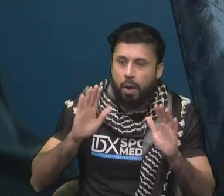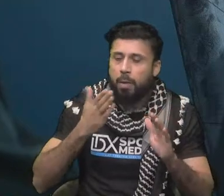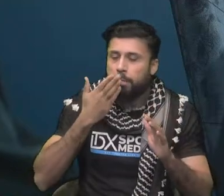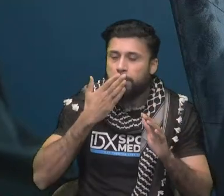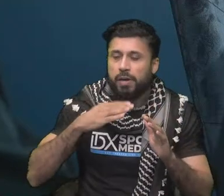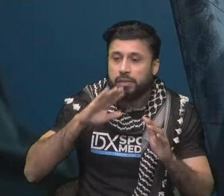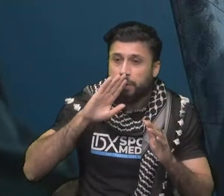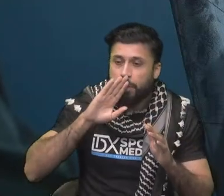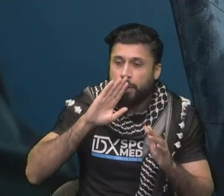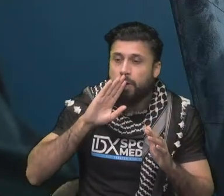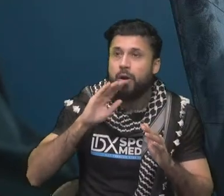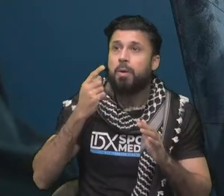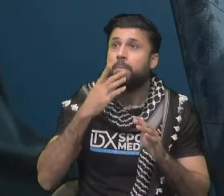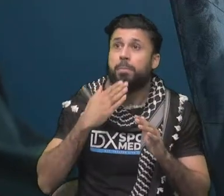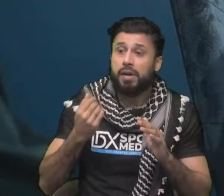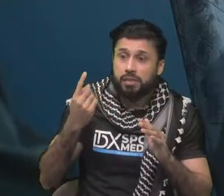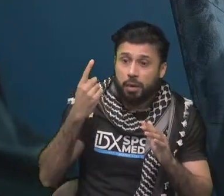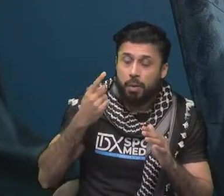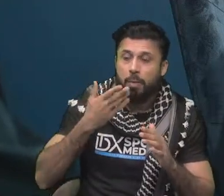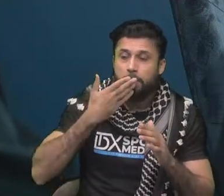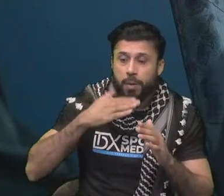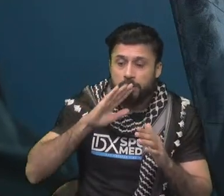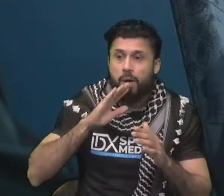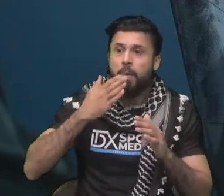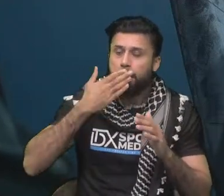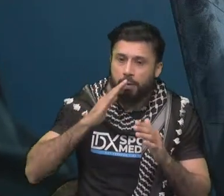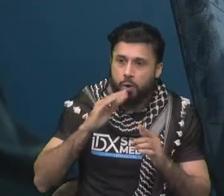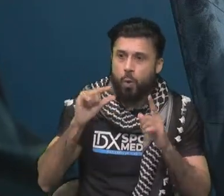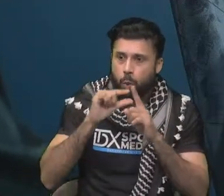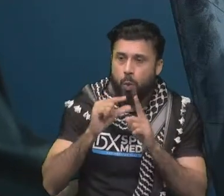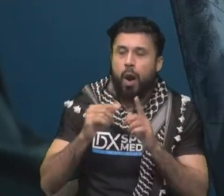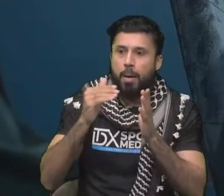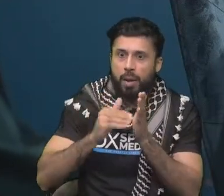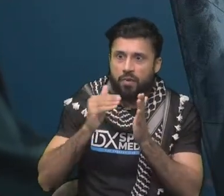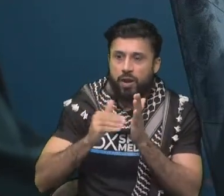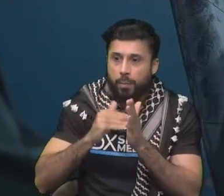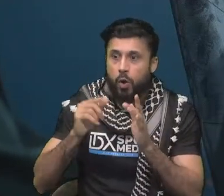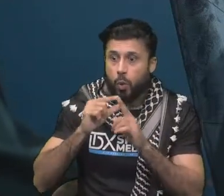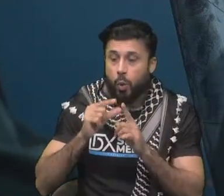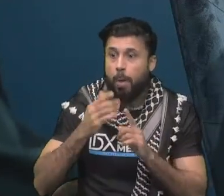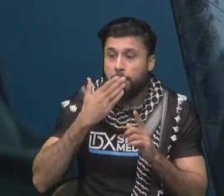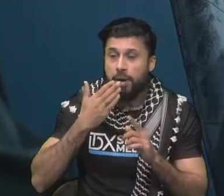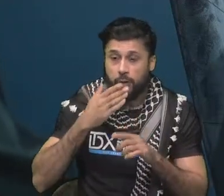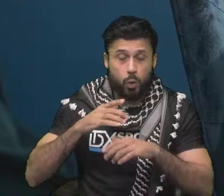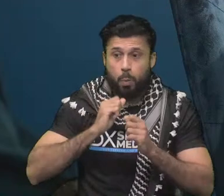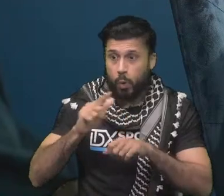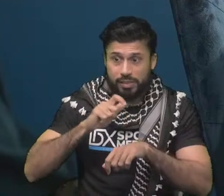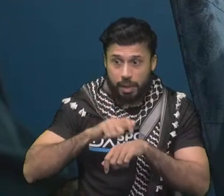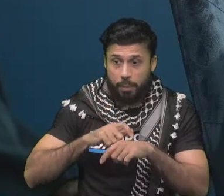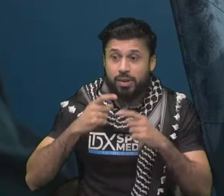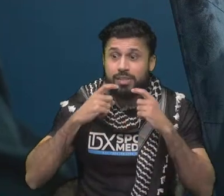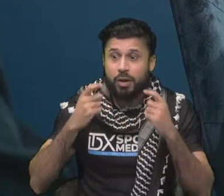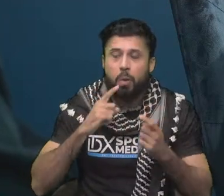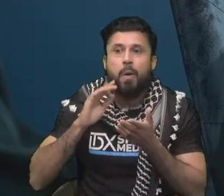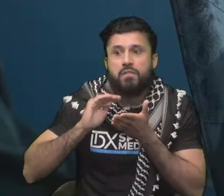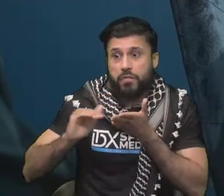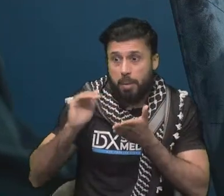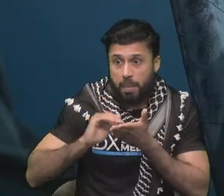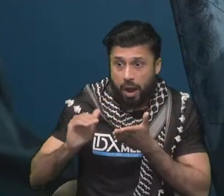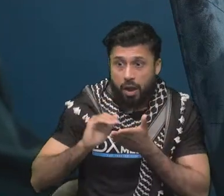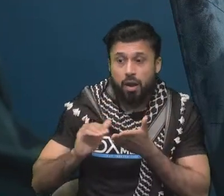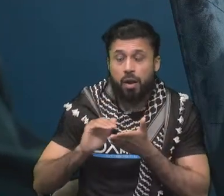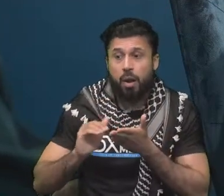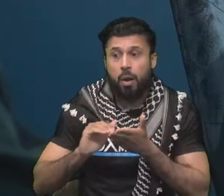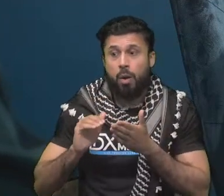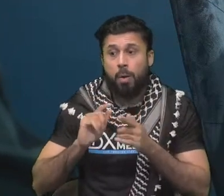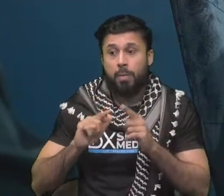even if it was like the foam on the surf of the on the face of the surf and the waves. So he says these people use this